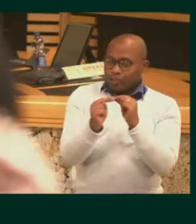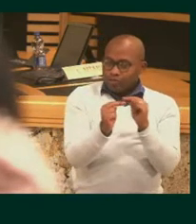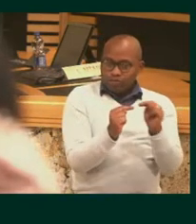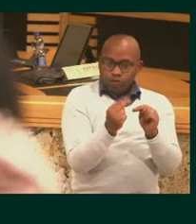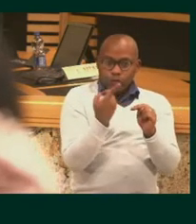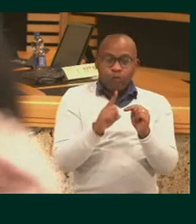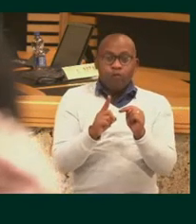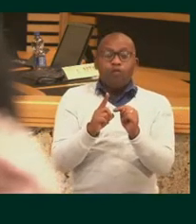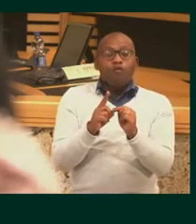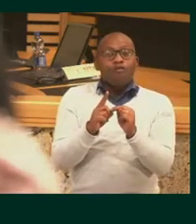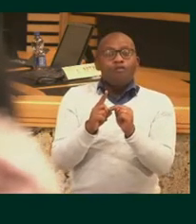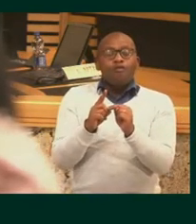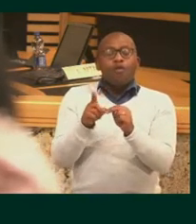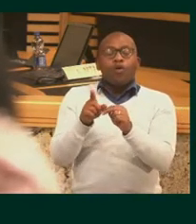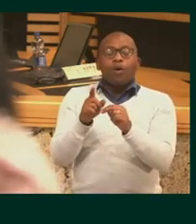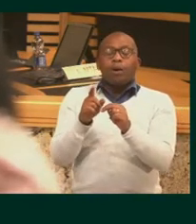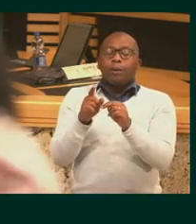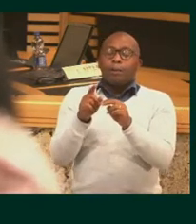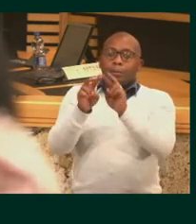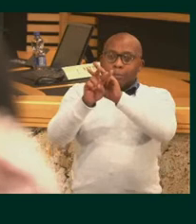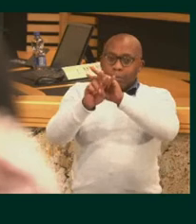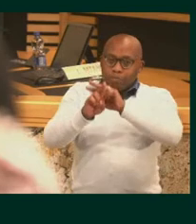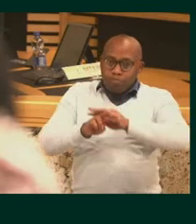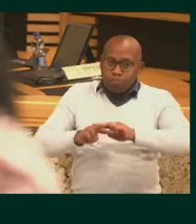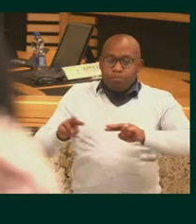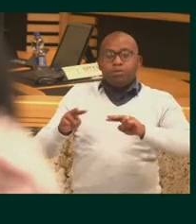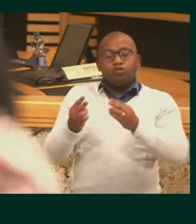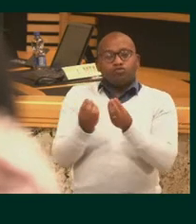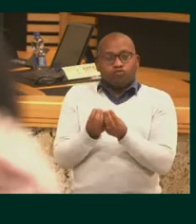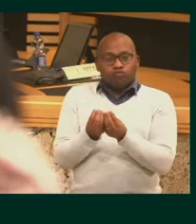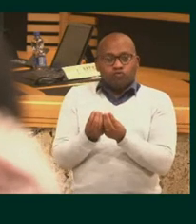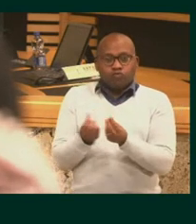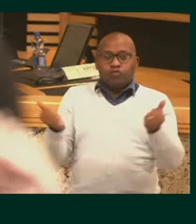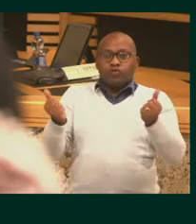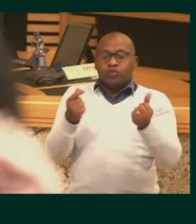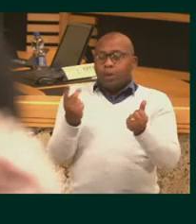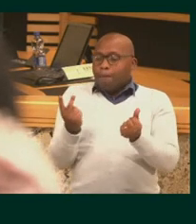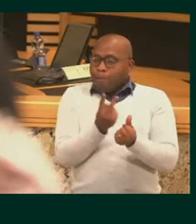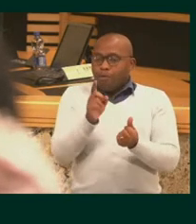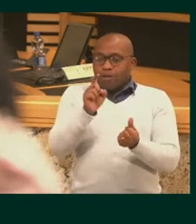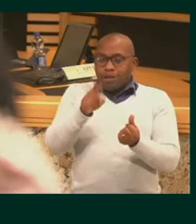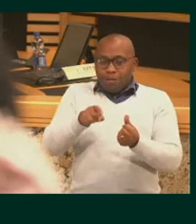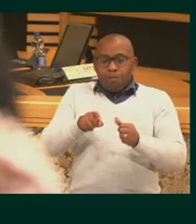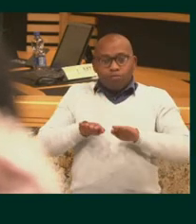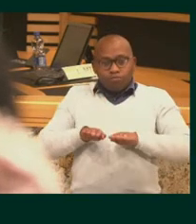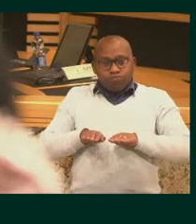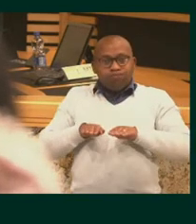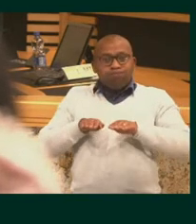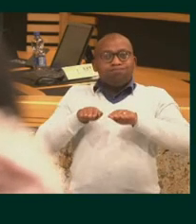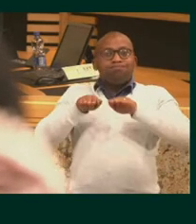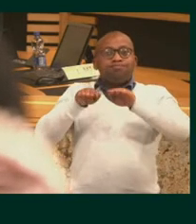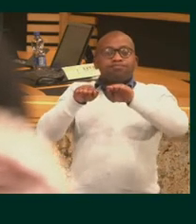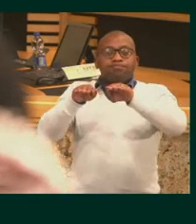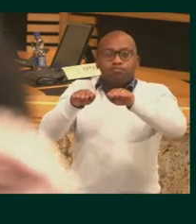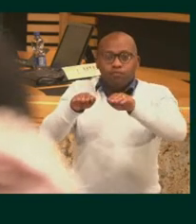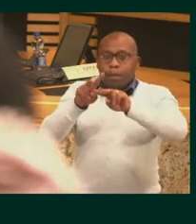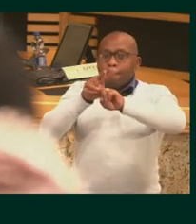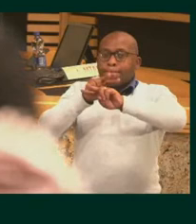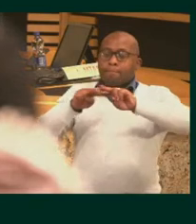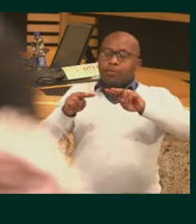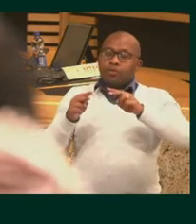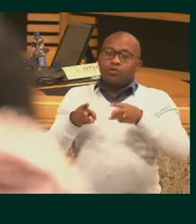solution where Israelis and Palestinians coexist peacefully within secure and